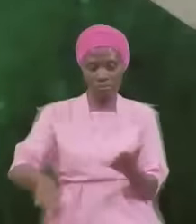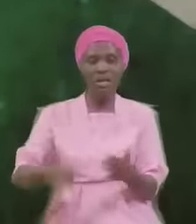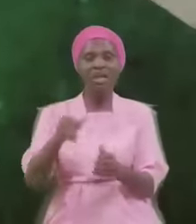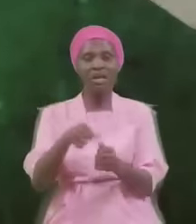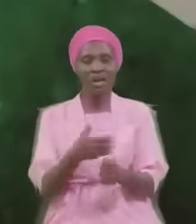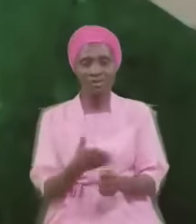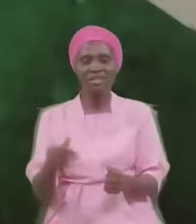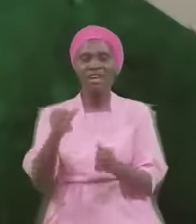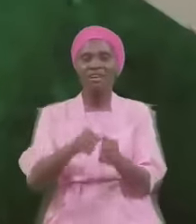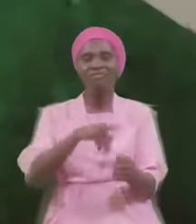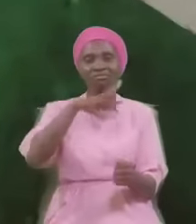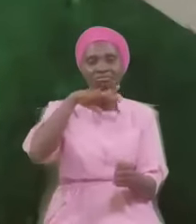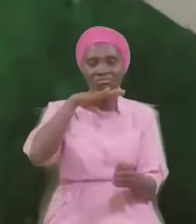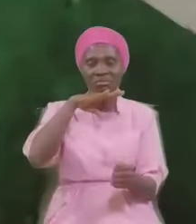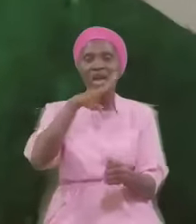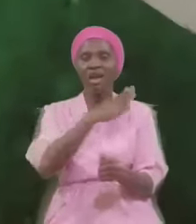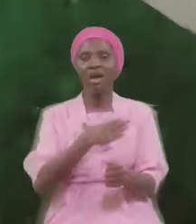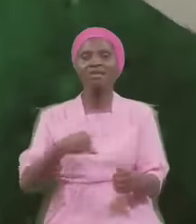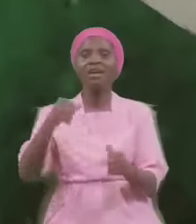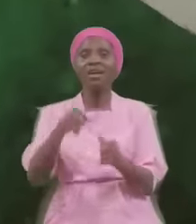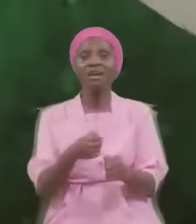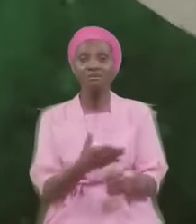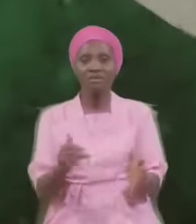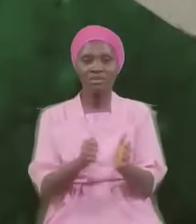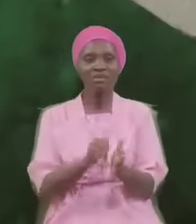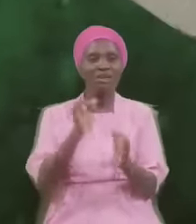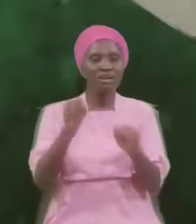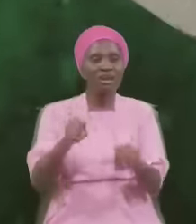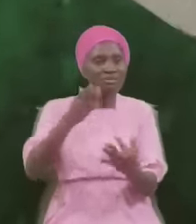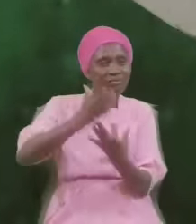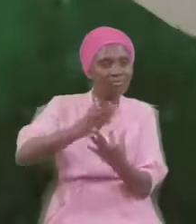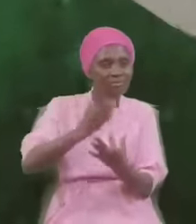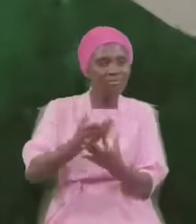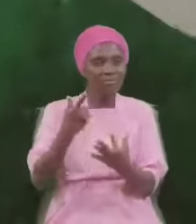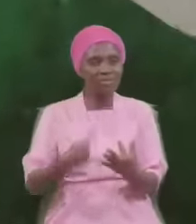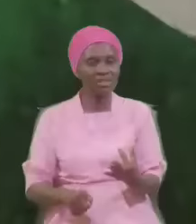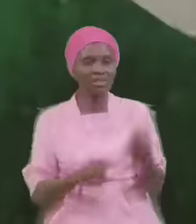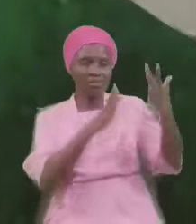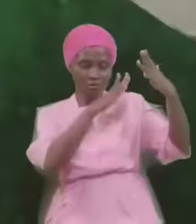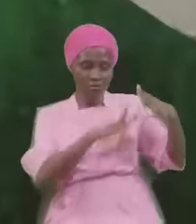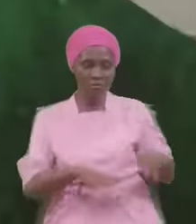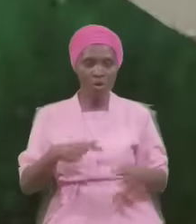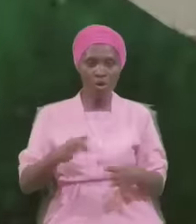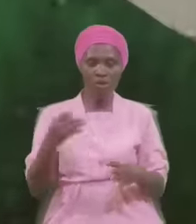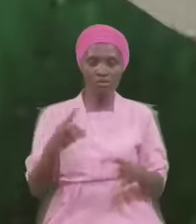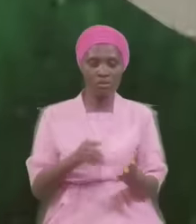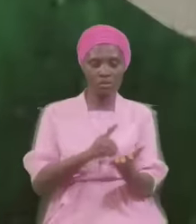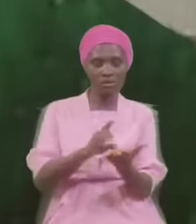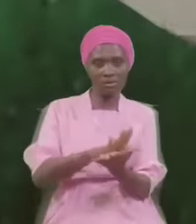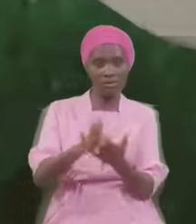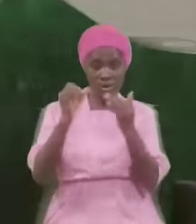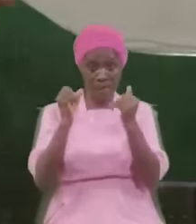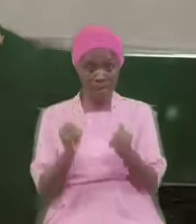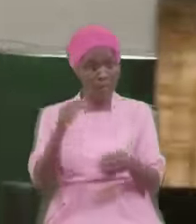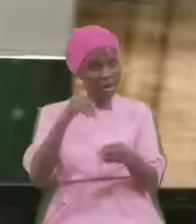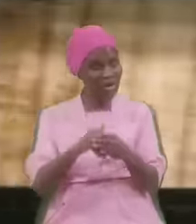every defilement, and everything that will hinder the flow of supernatural wonders into your